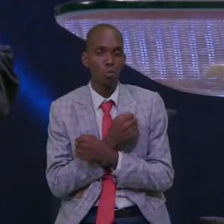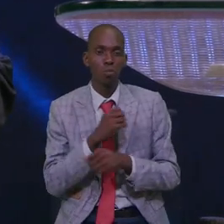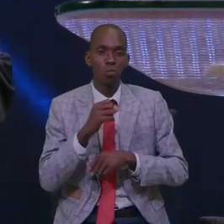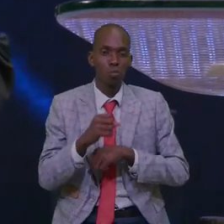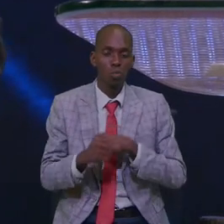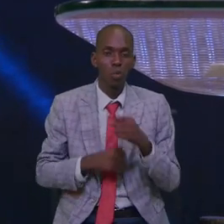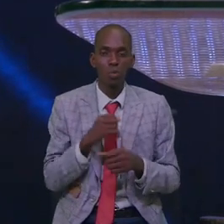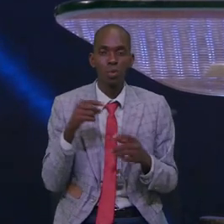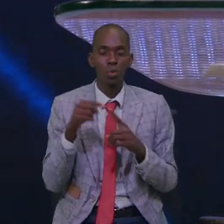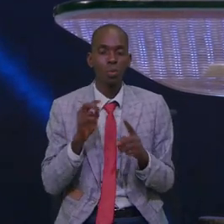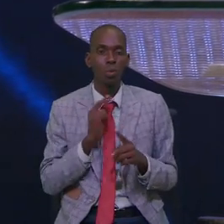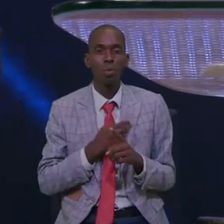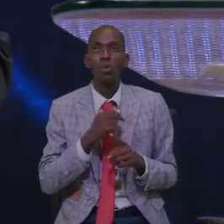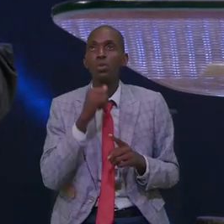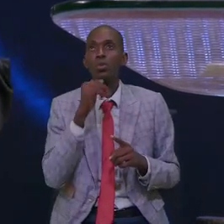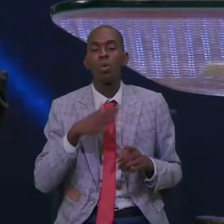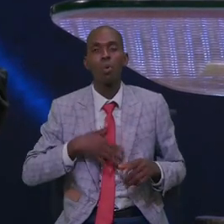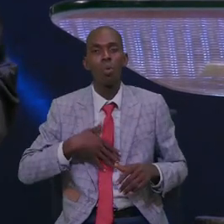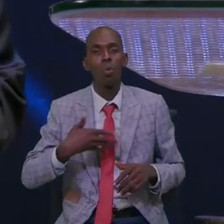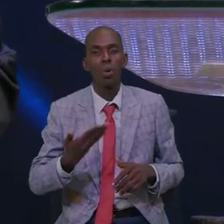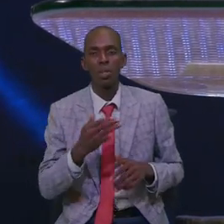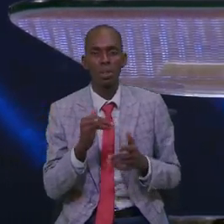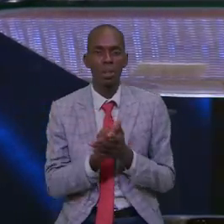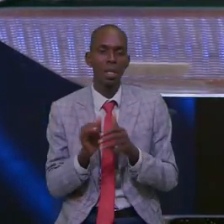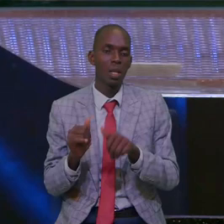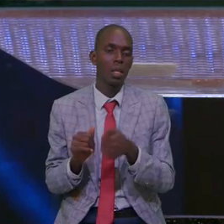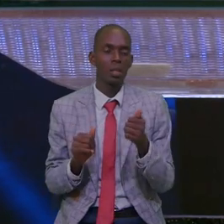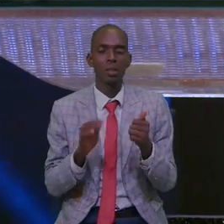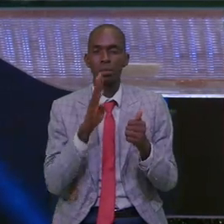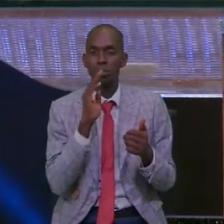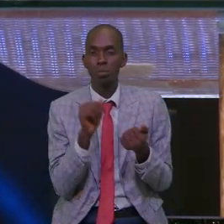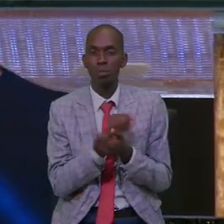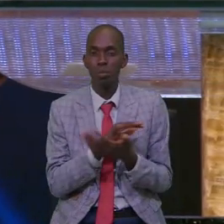not willing that any should perish, but that